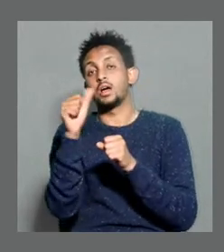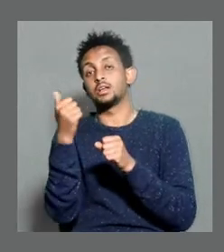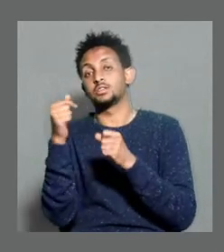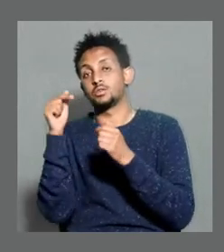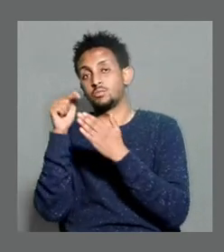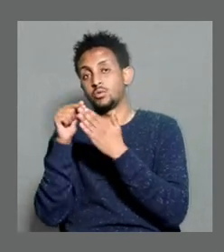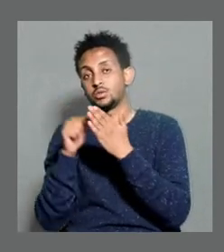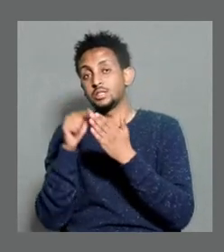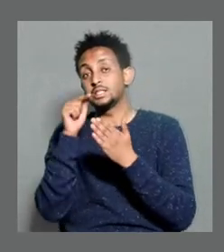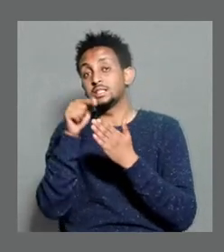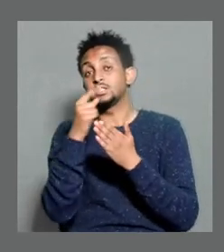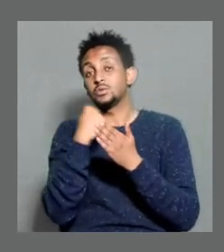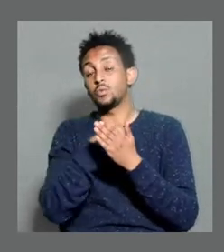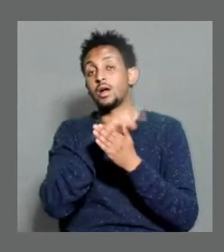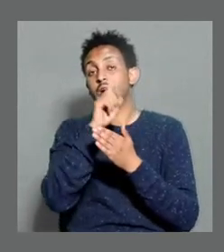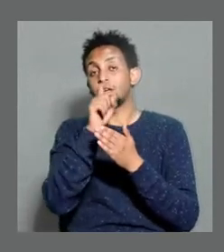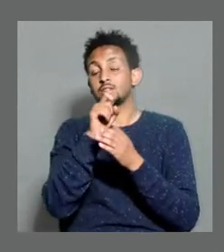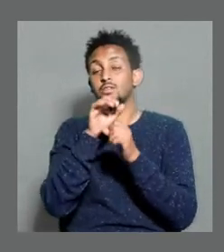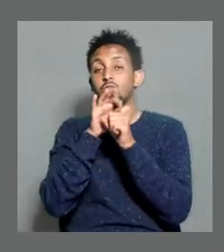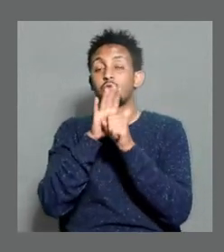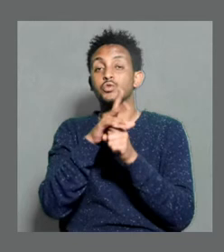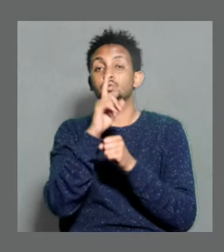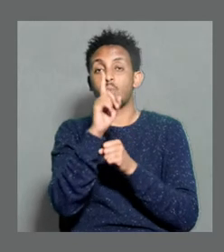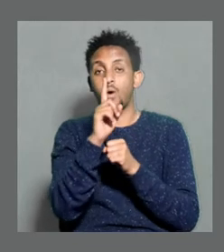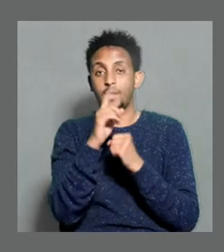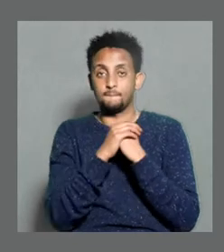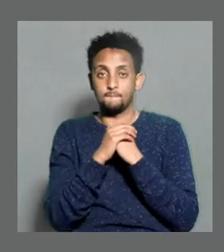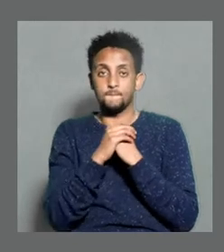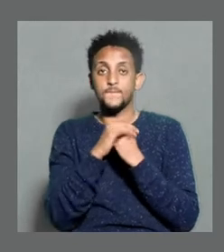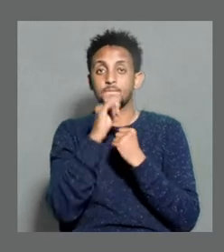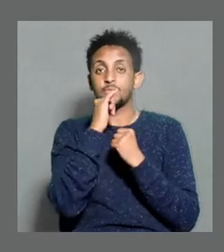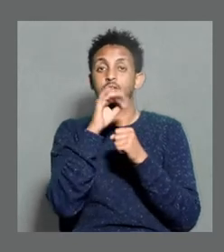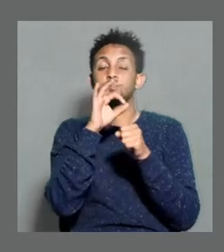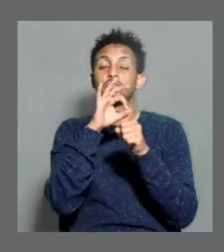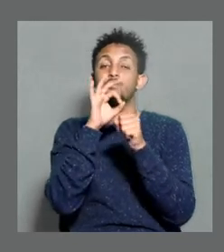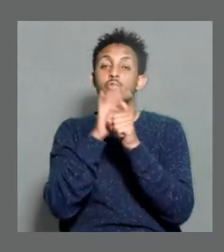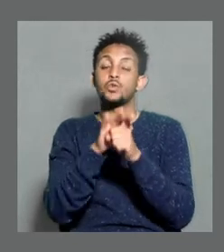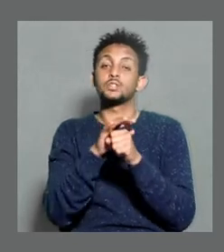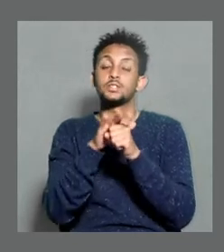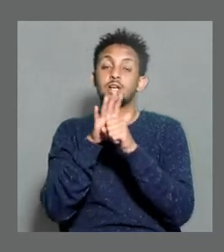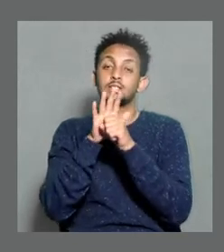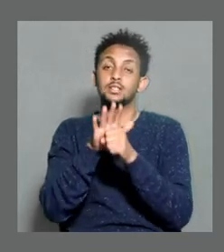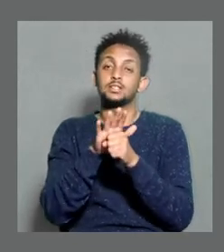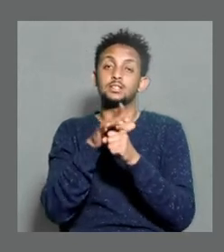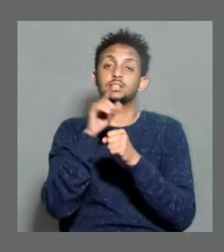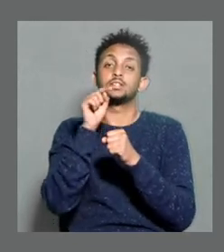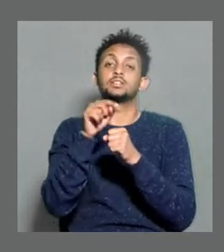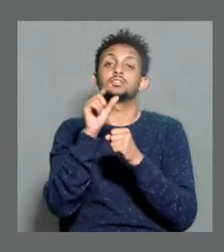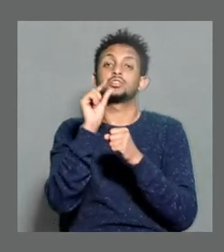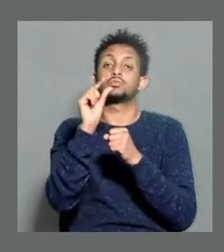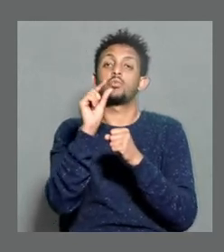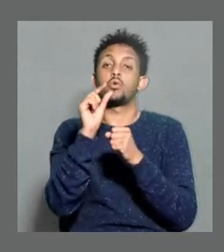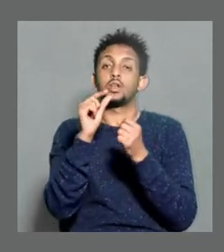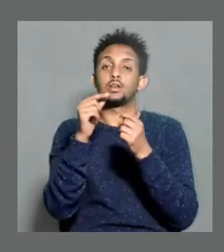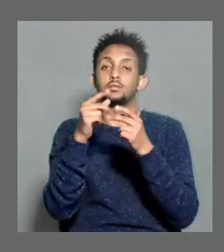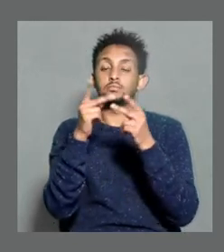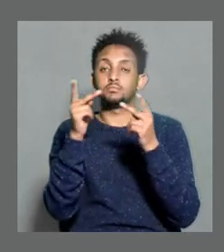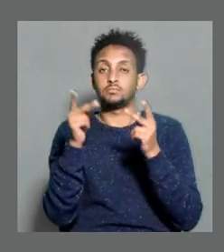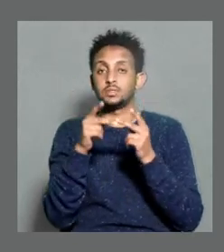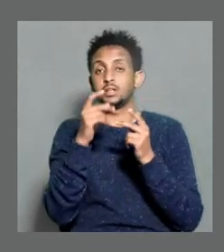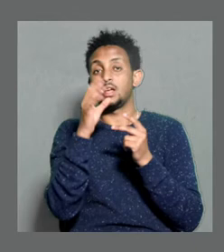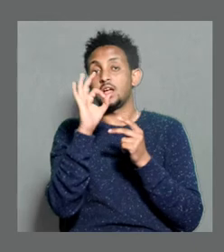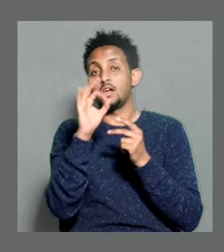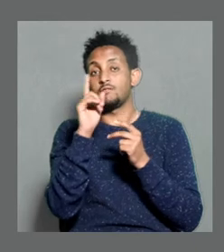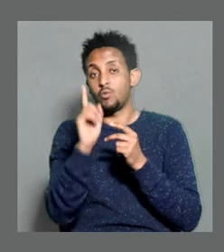point. From this, we are asked to find the force 1. Force 1 is the force exerted on the smaller piston. So